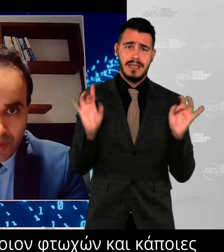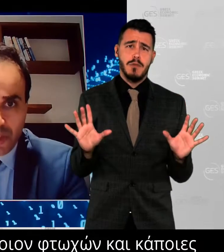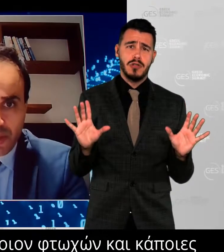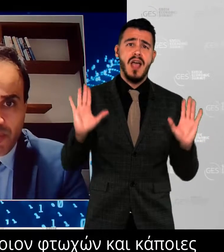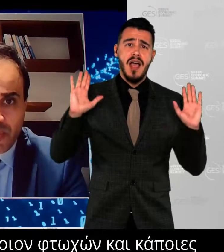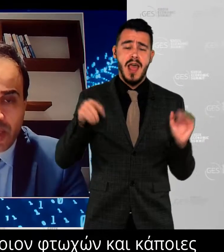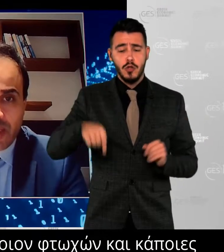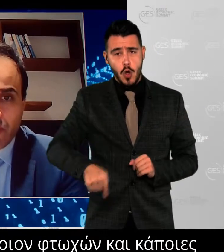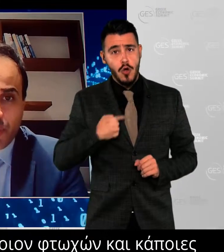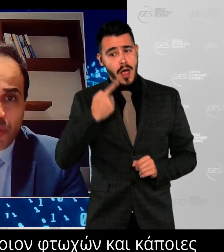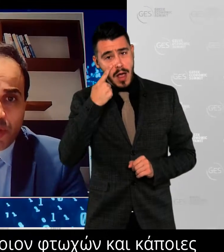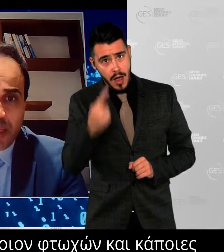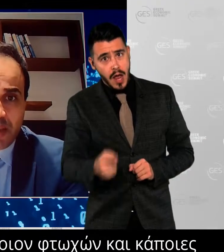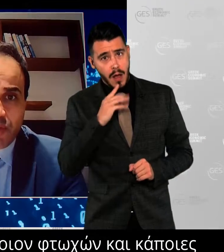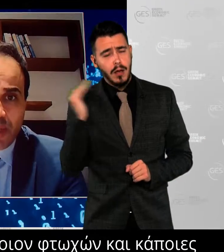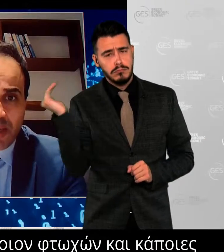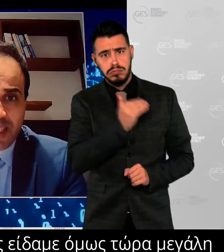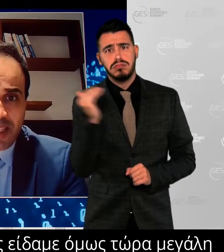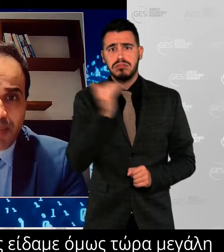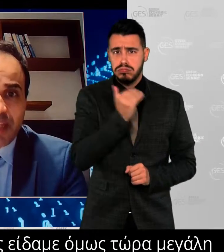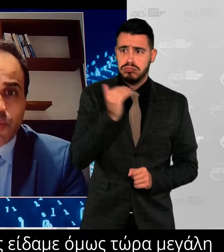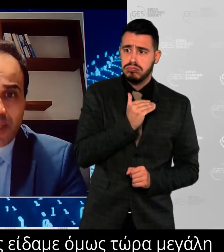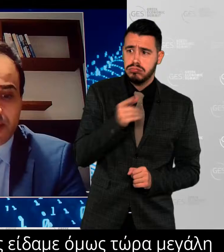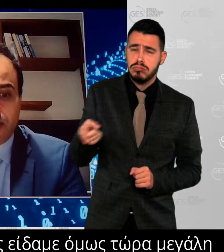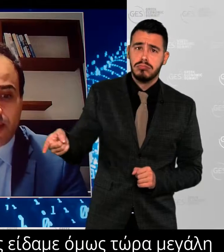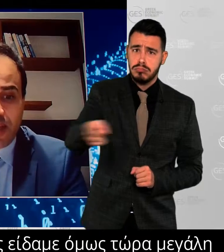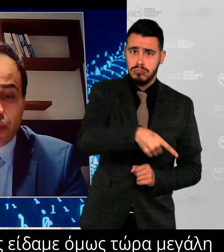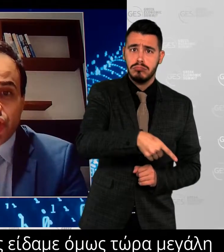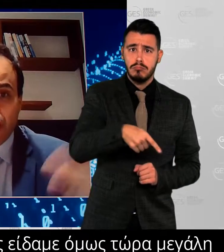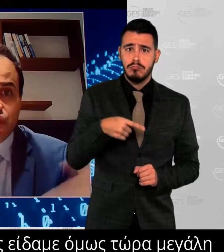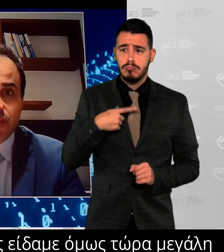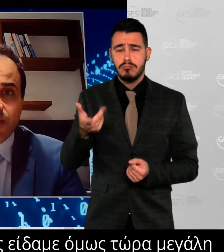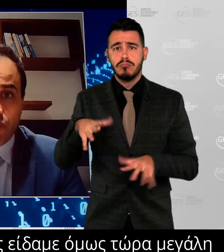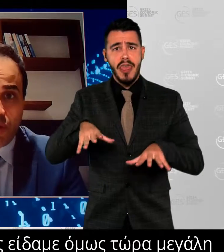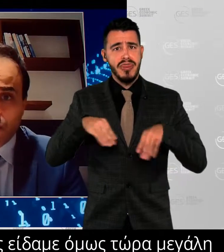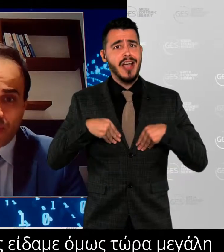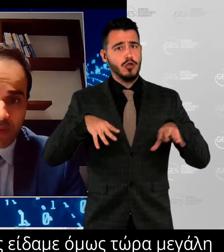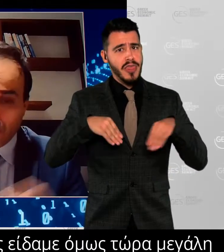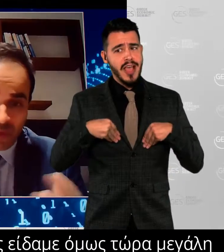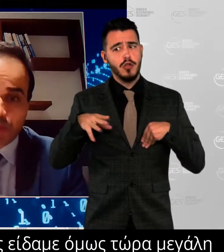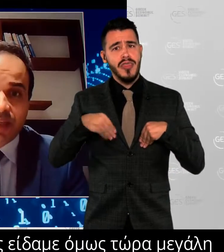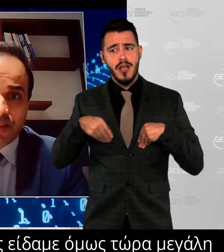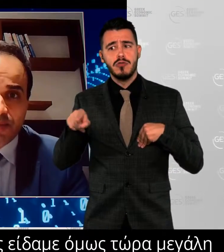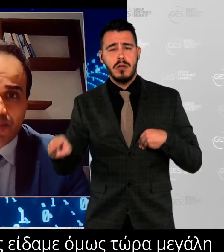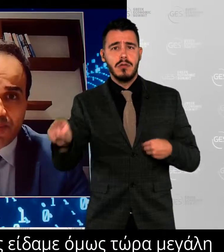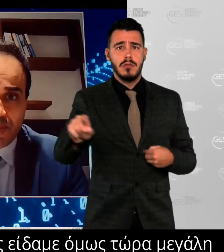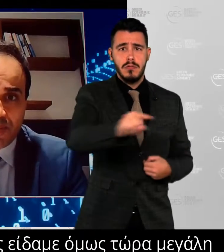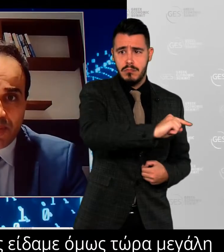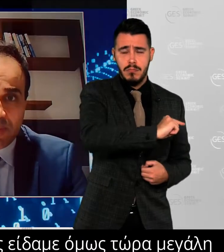climate transition. From your perspective, what are the main risks and challenges involved for